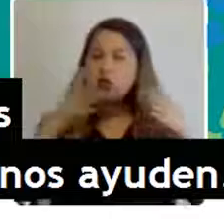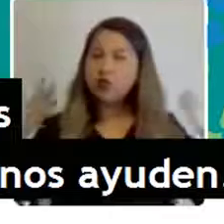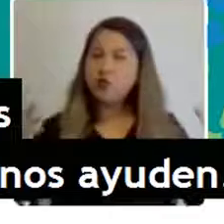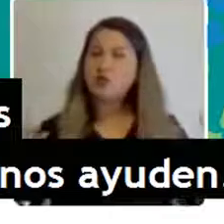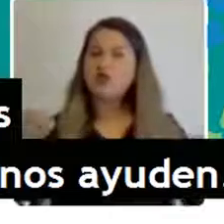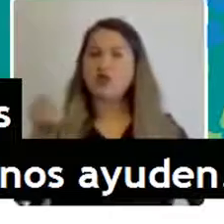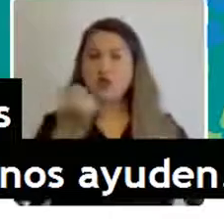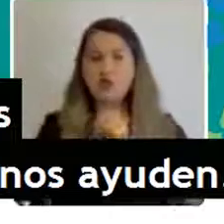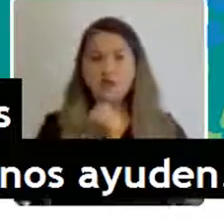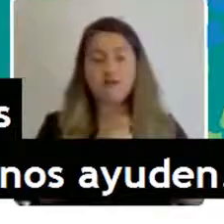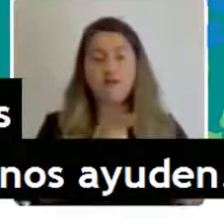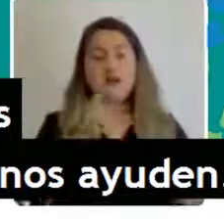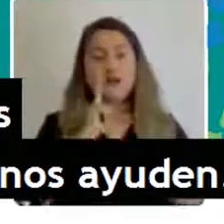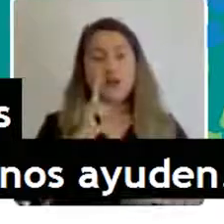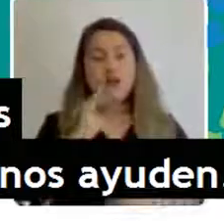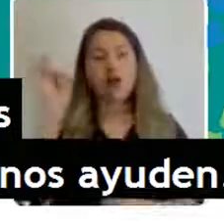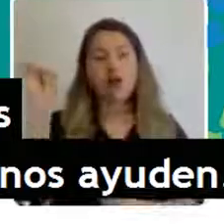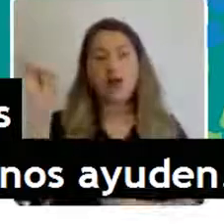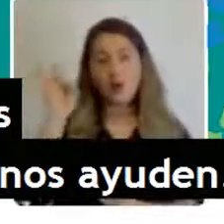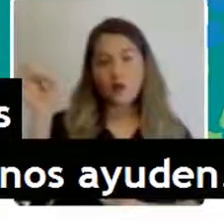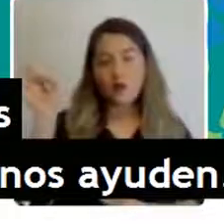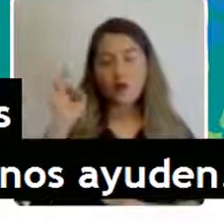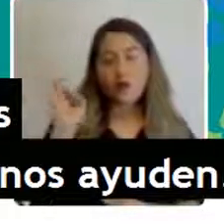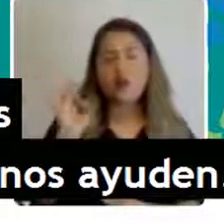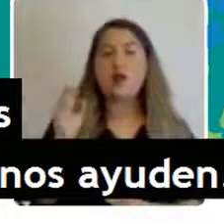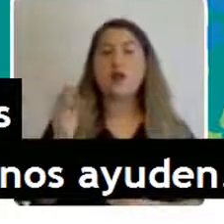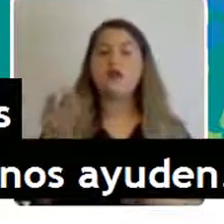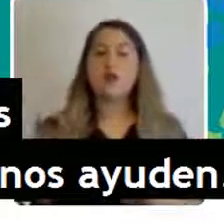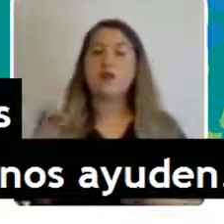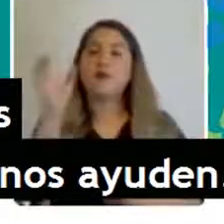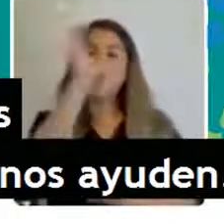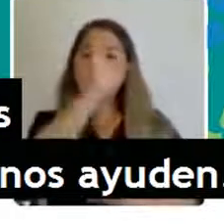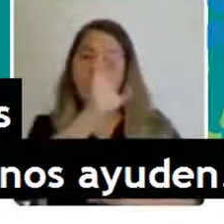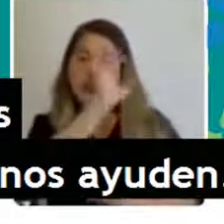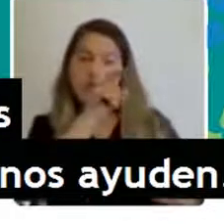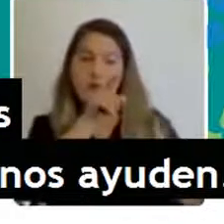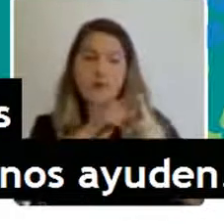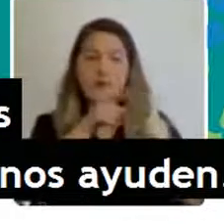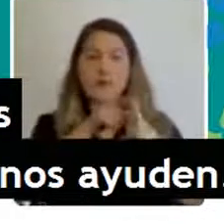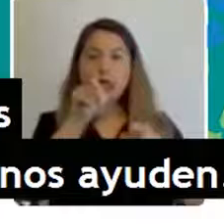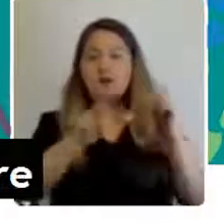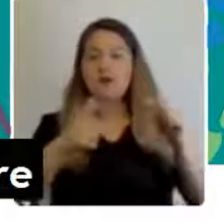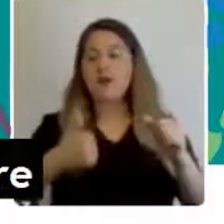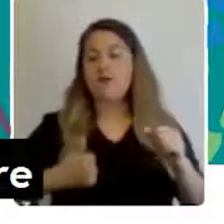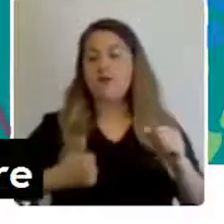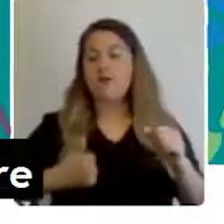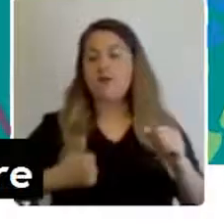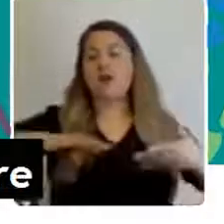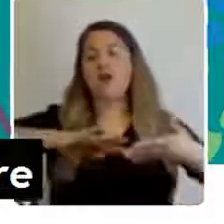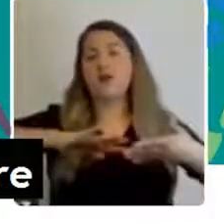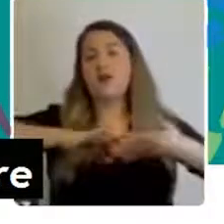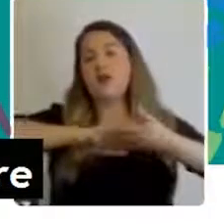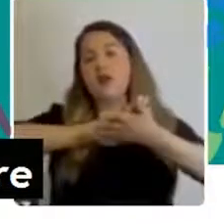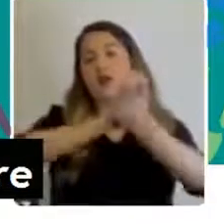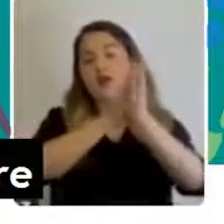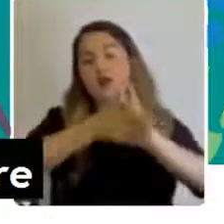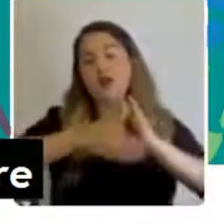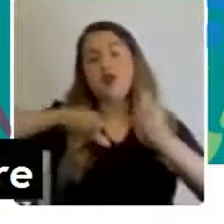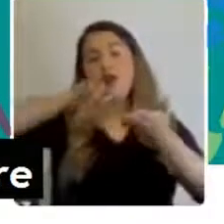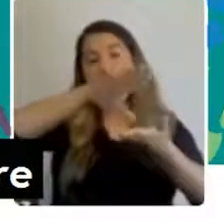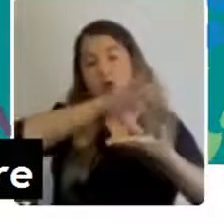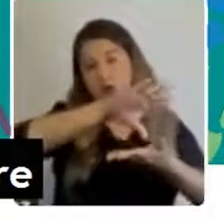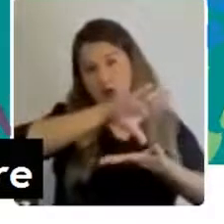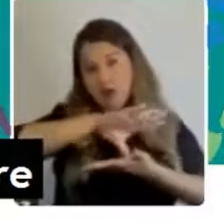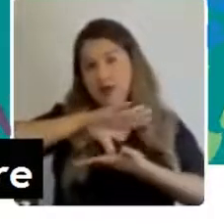volunteer participants from each of the countries to help join us and address these issues. The steering committee,